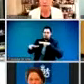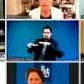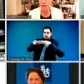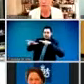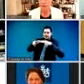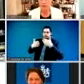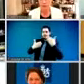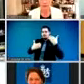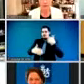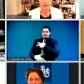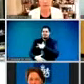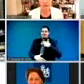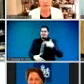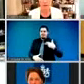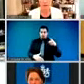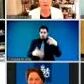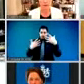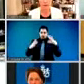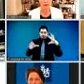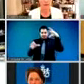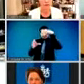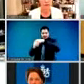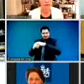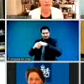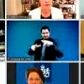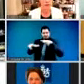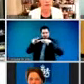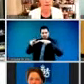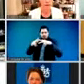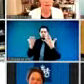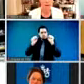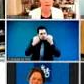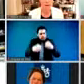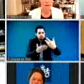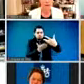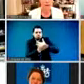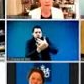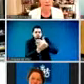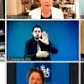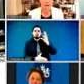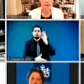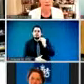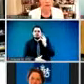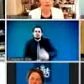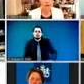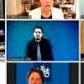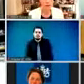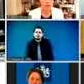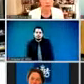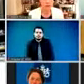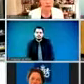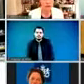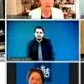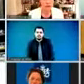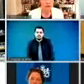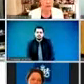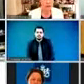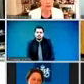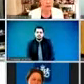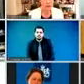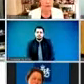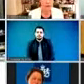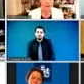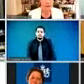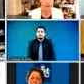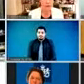In terms of really working to create a world where we have true gender equality, one of the things that I'm very proud that we do